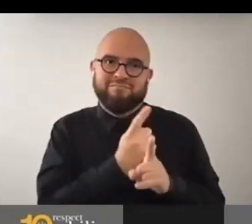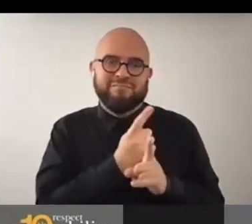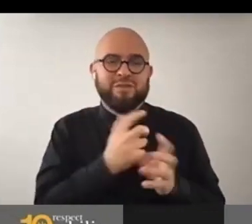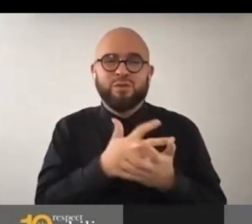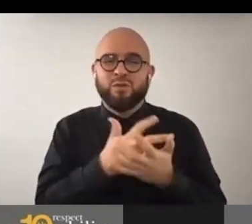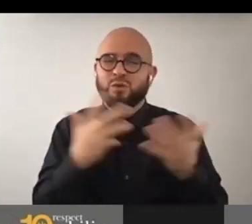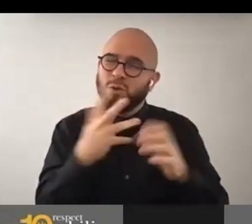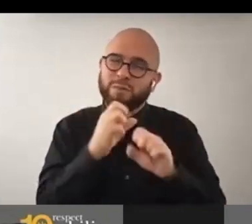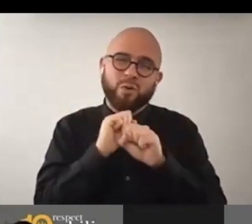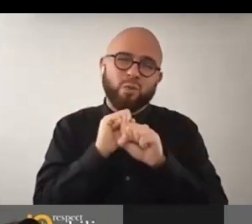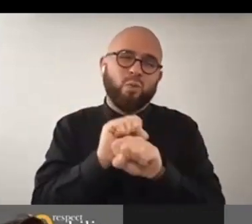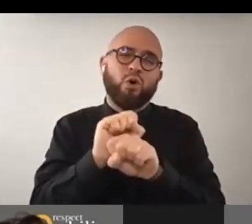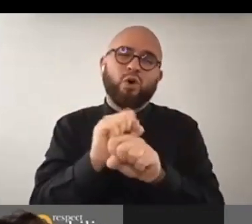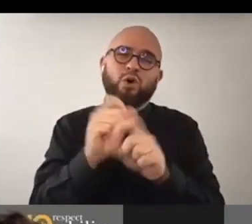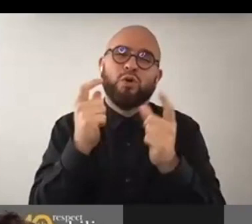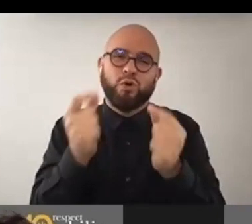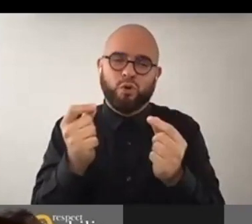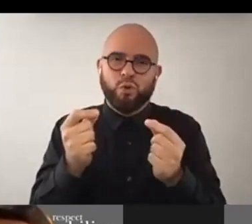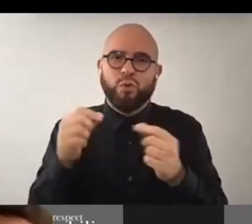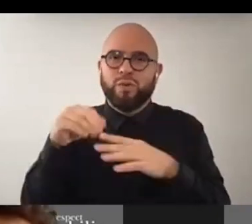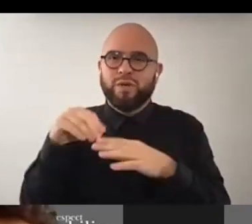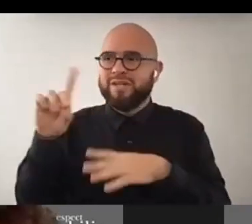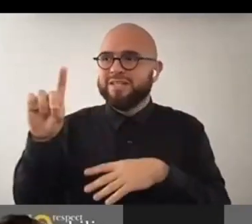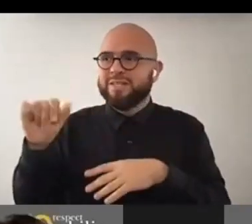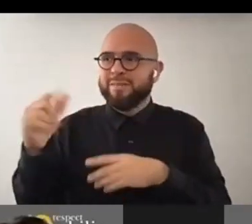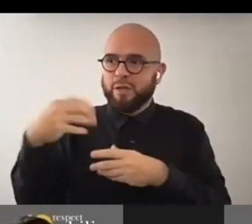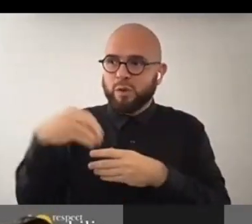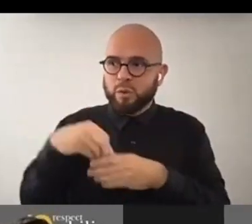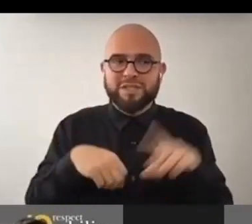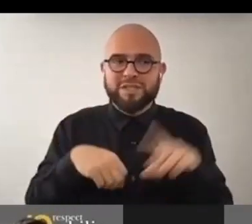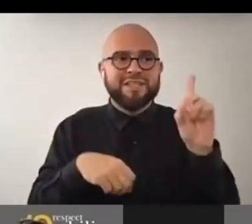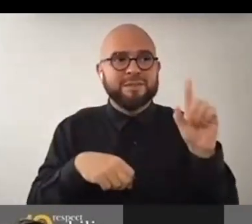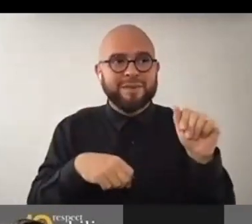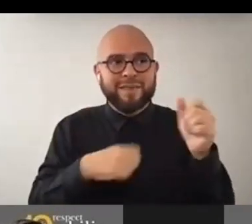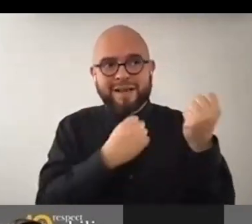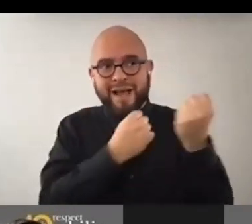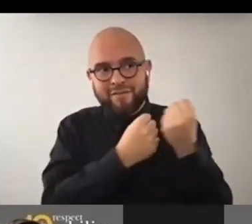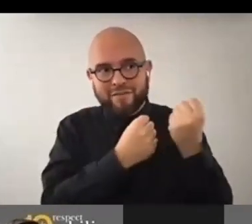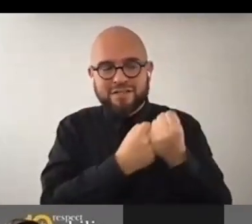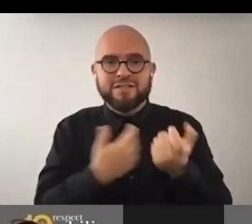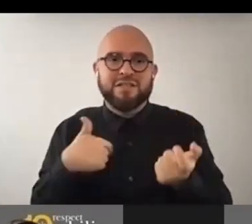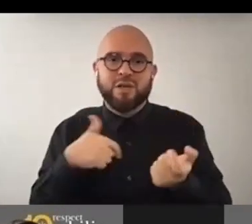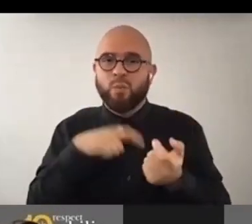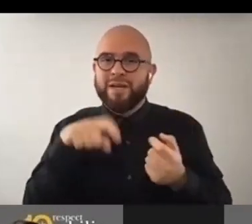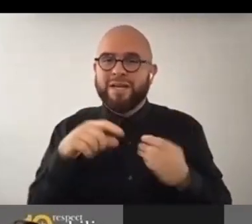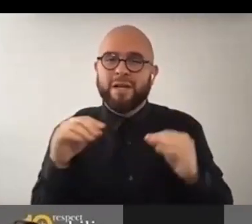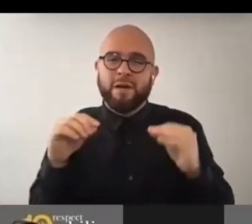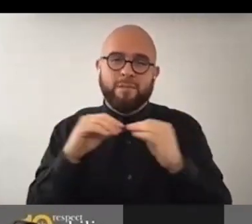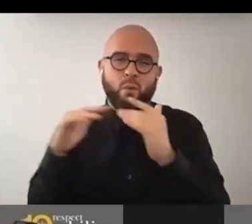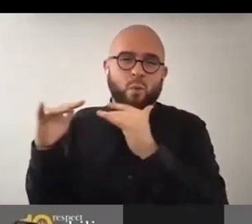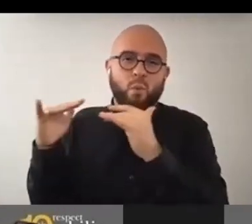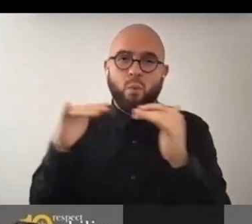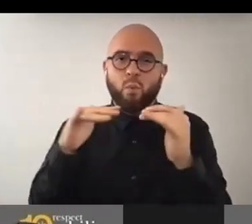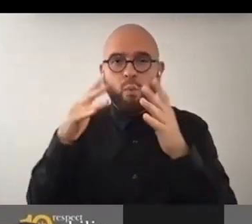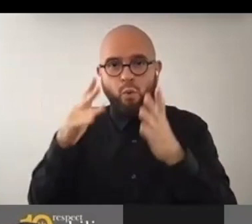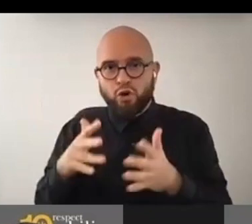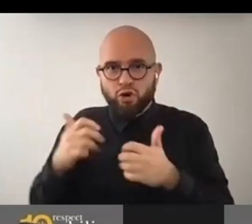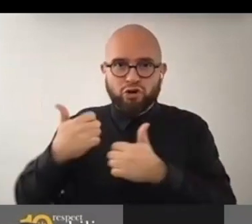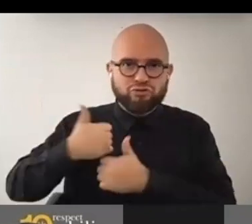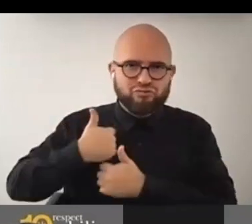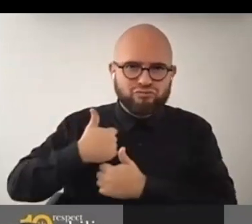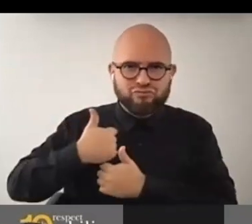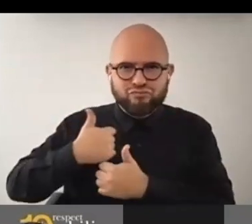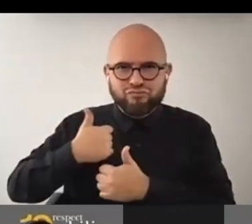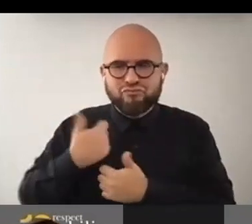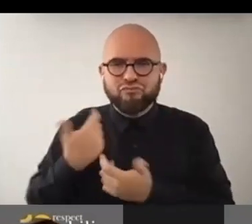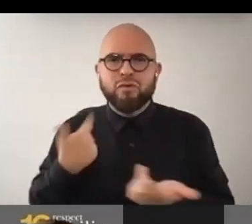done in disability inclusion and disability advocacy. We need more warriors in this fight. We want to make sure that we're bringing more people